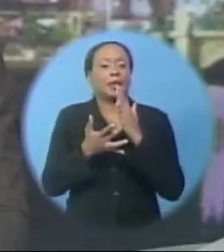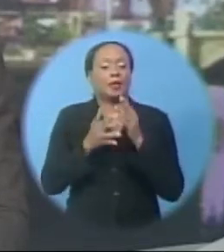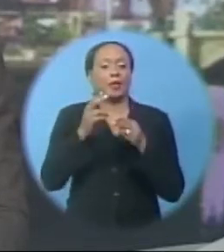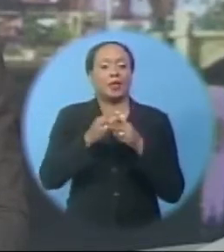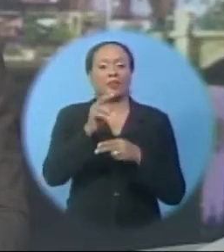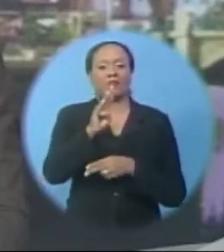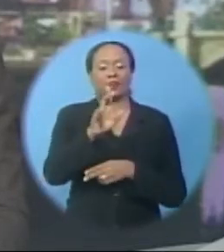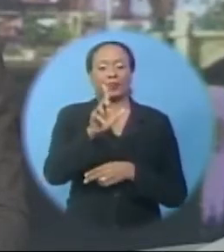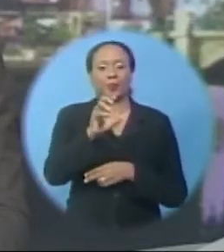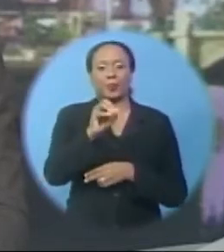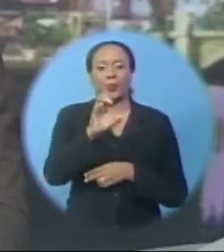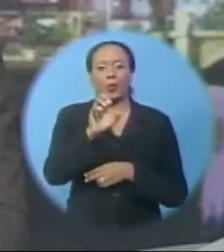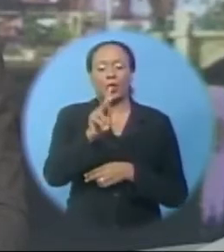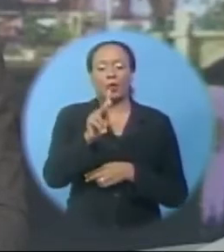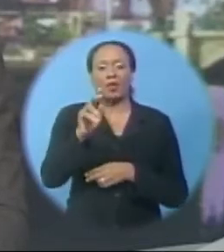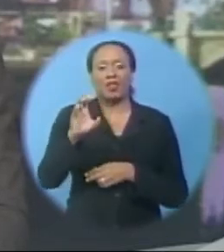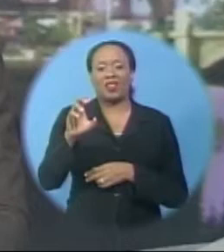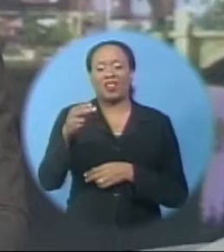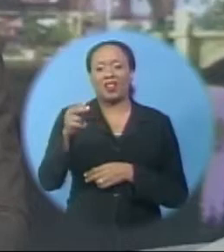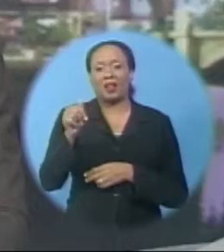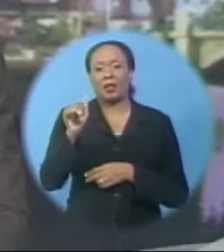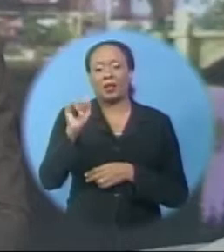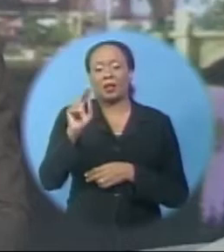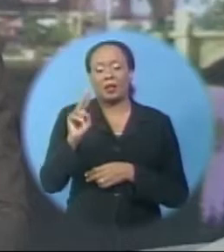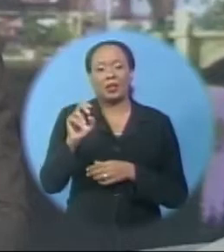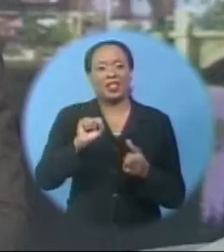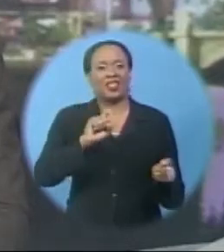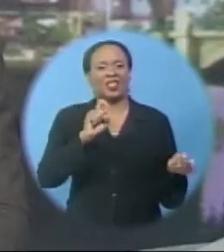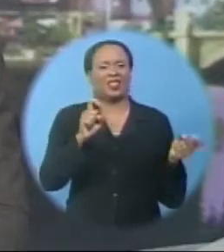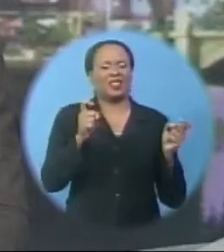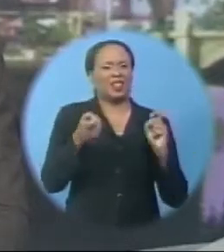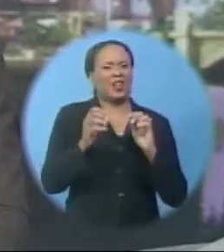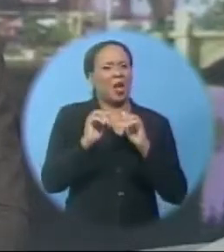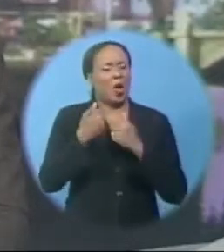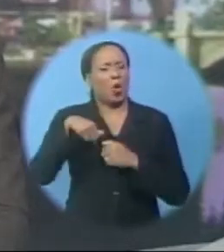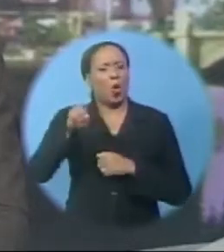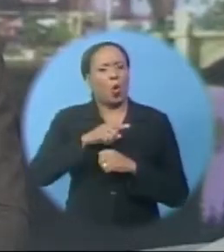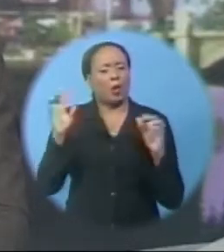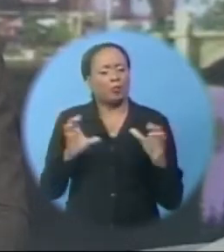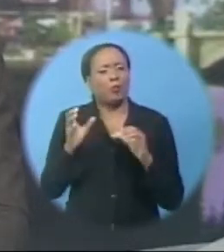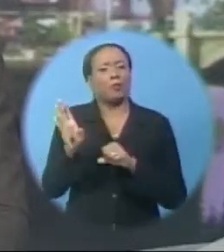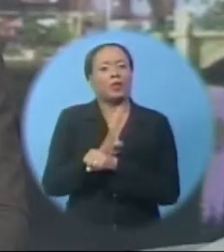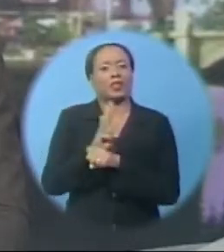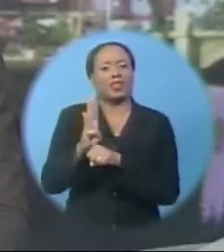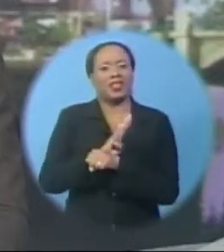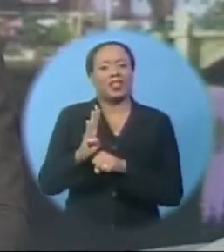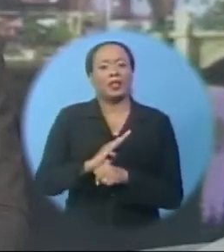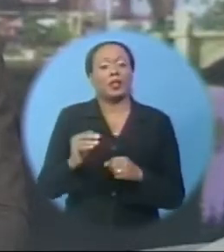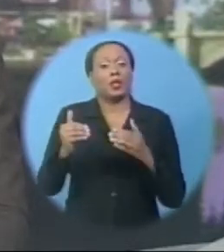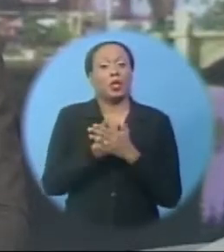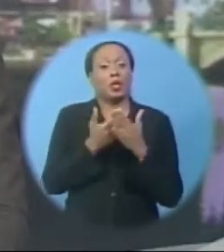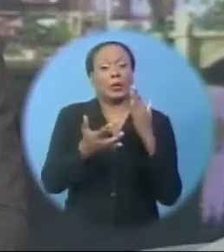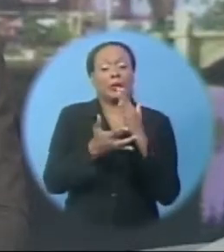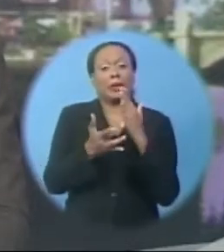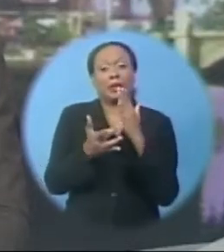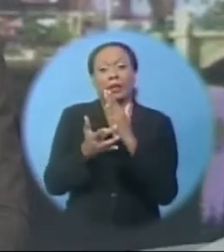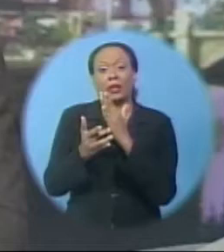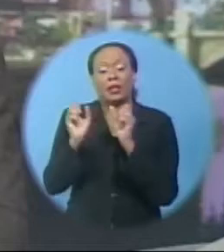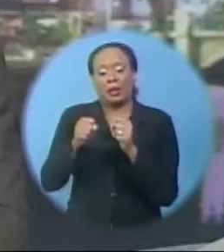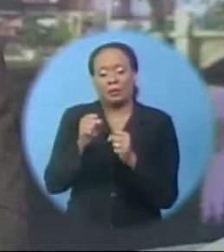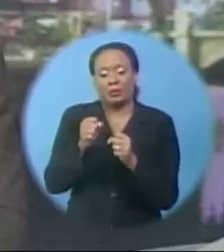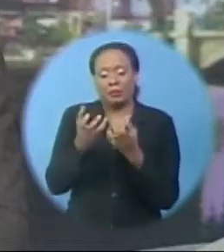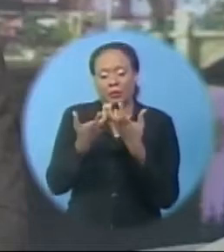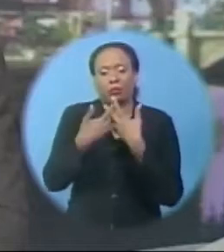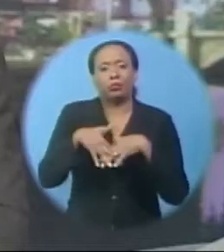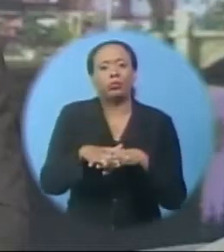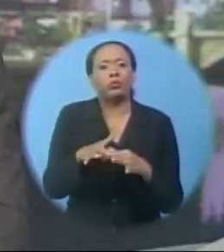some traditional forms of banking obsolete. He said the technology can also be incorporated into banking systems to